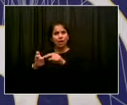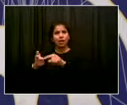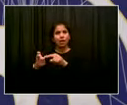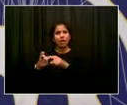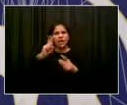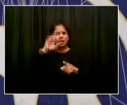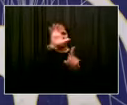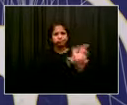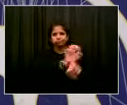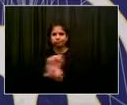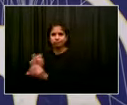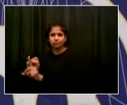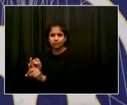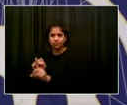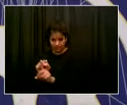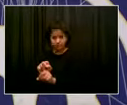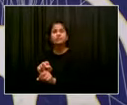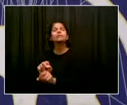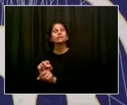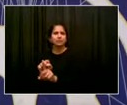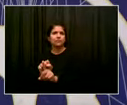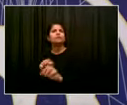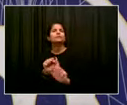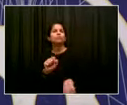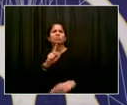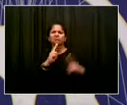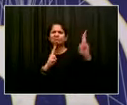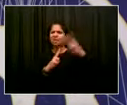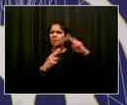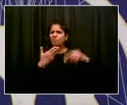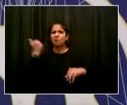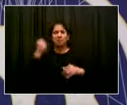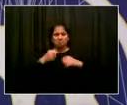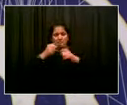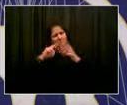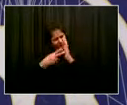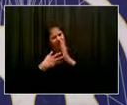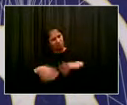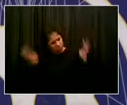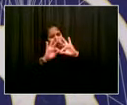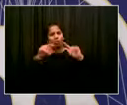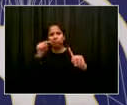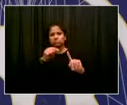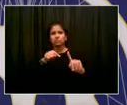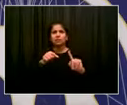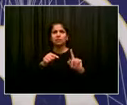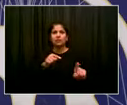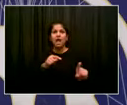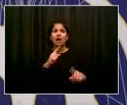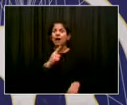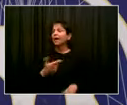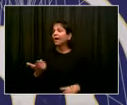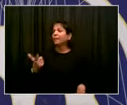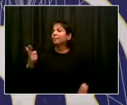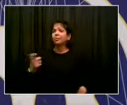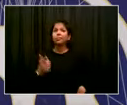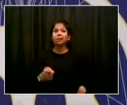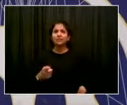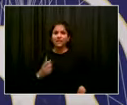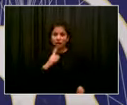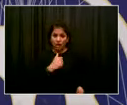the great people in the communities, those who really, without remorse, carry firearms and create just an uncomfortable quality of life